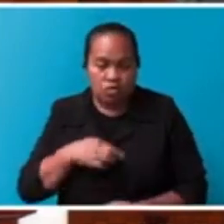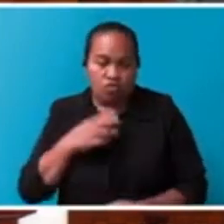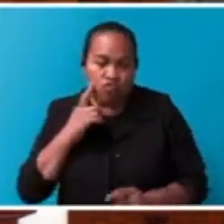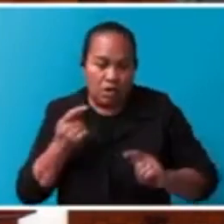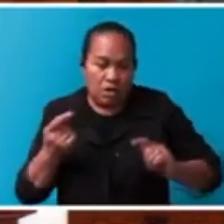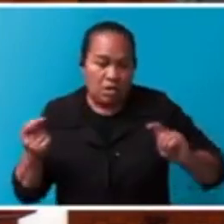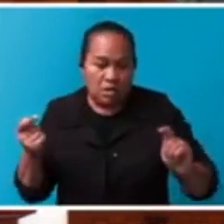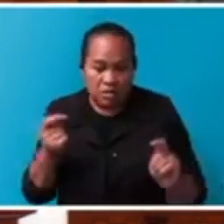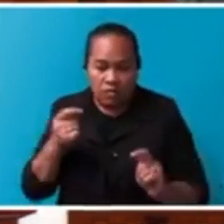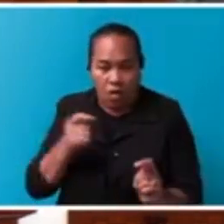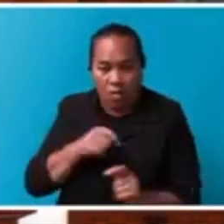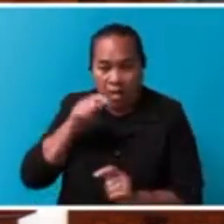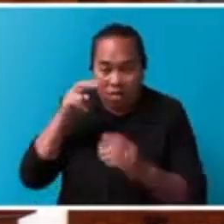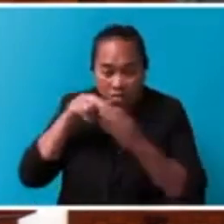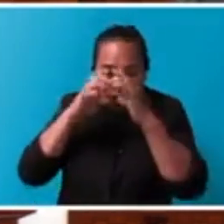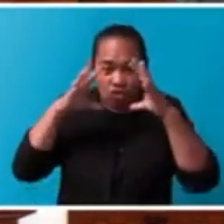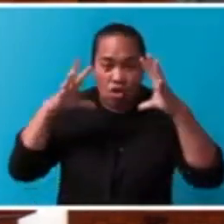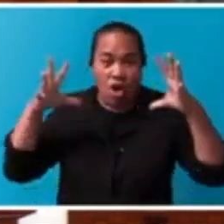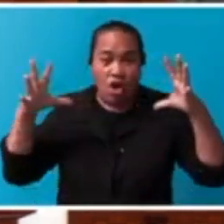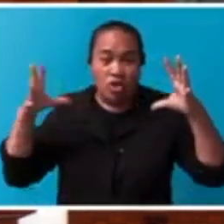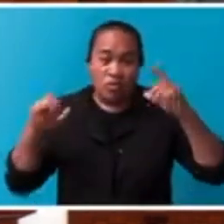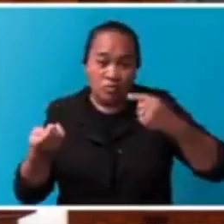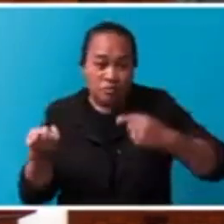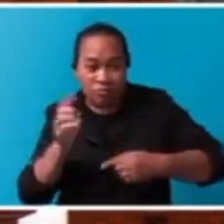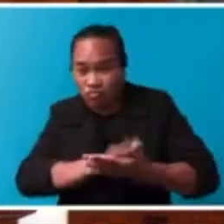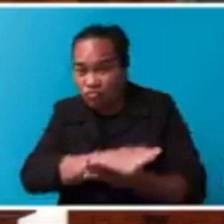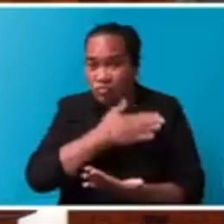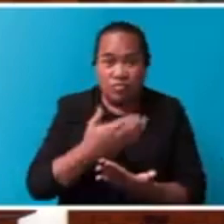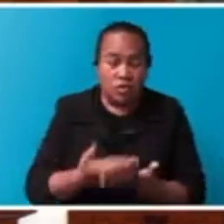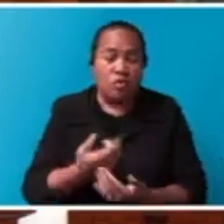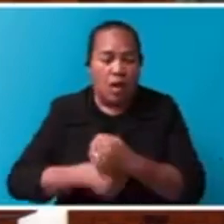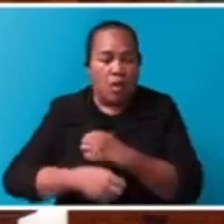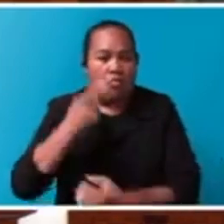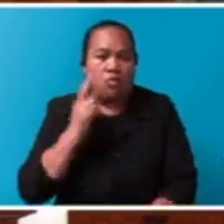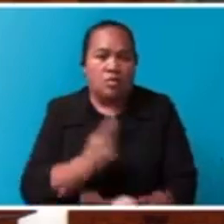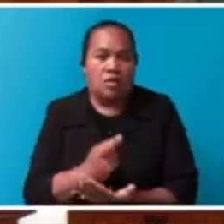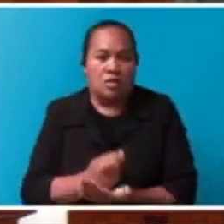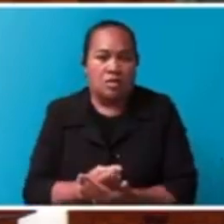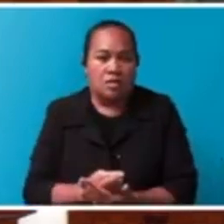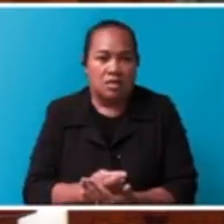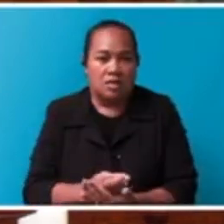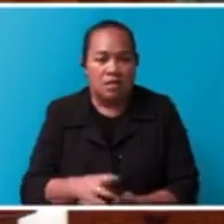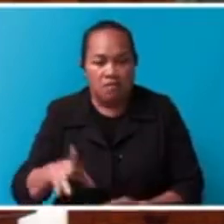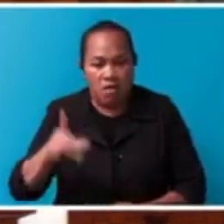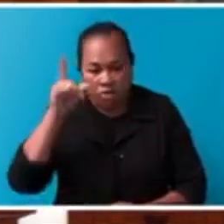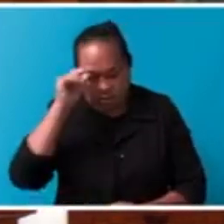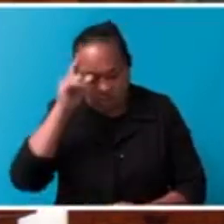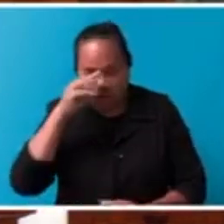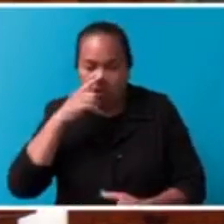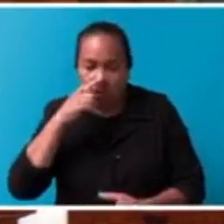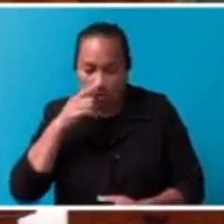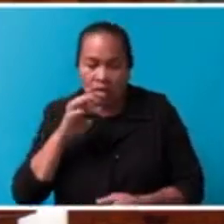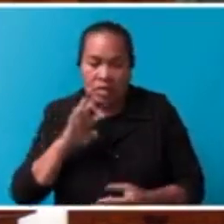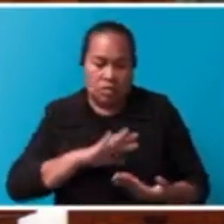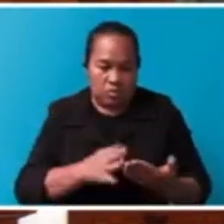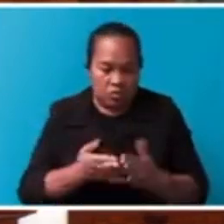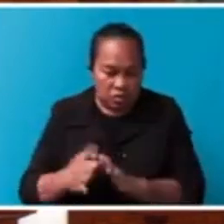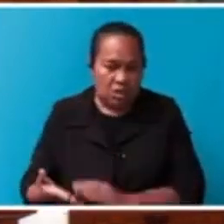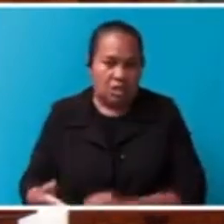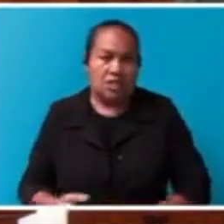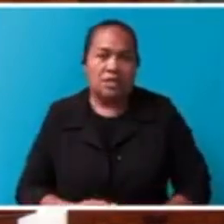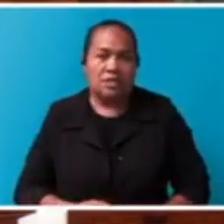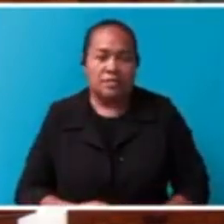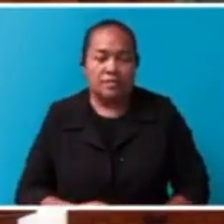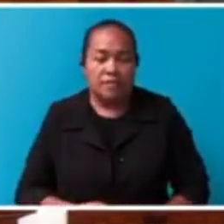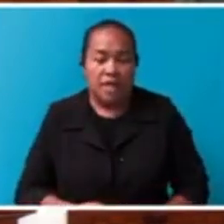this vision into tangible reality for our Itaukei and Fijian communities. At the